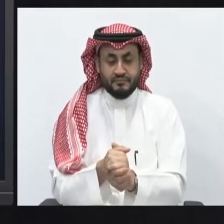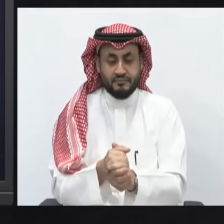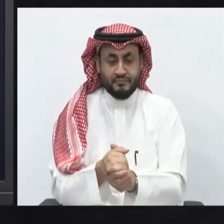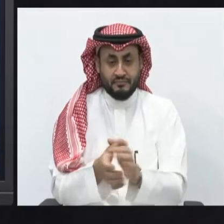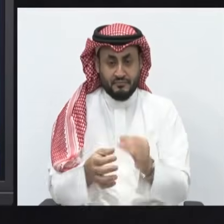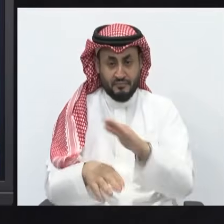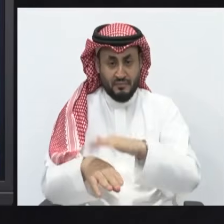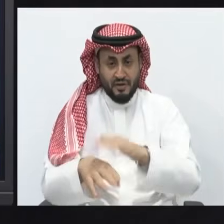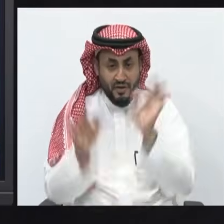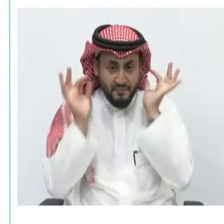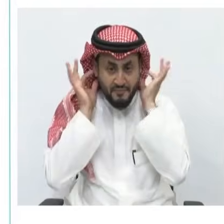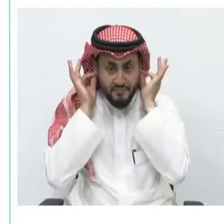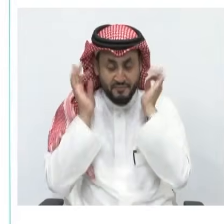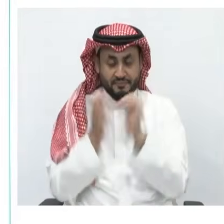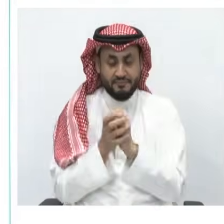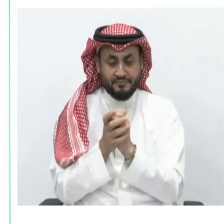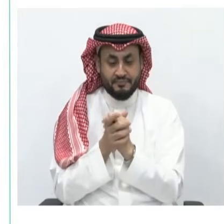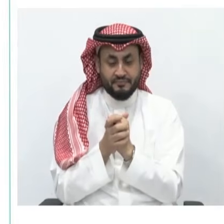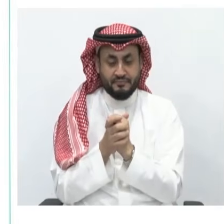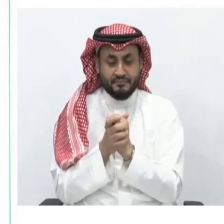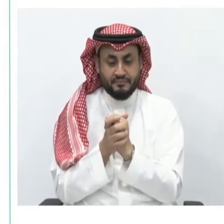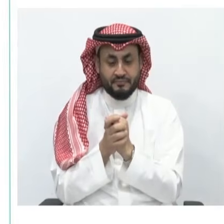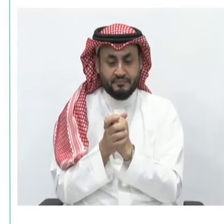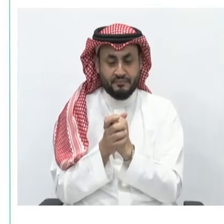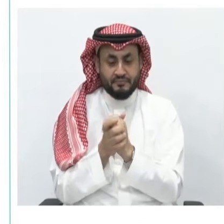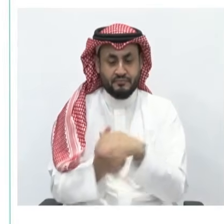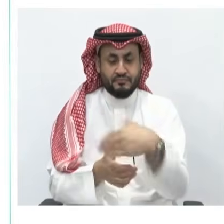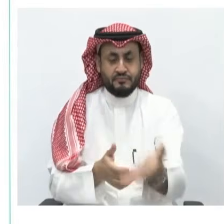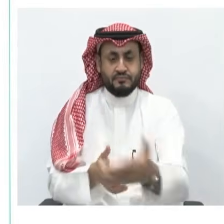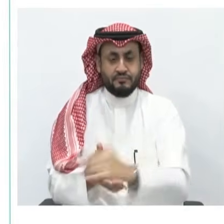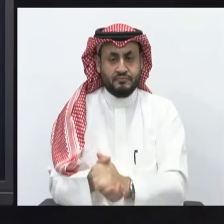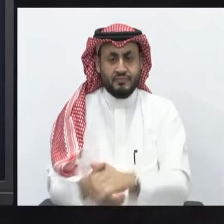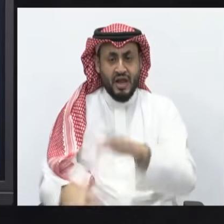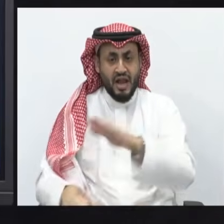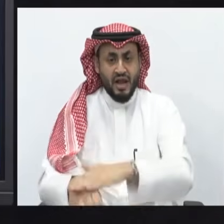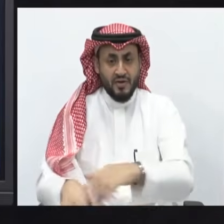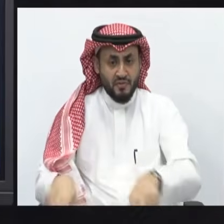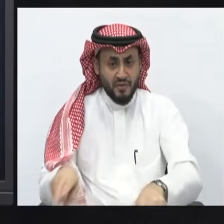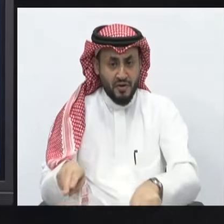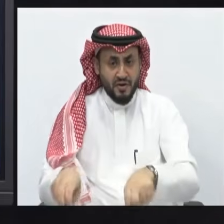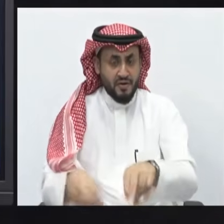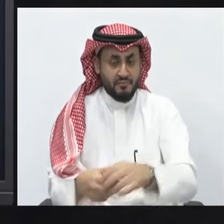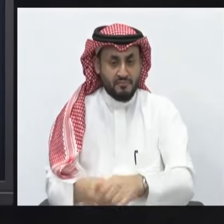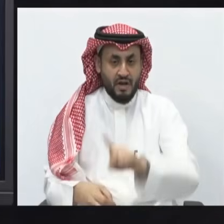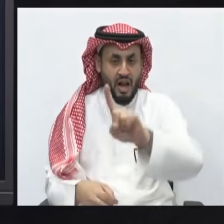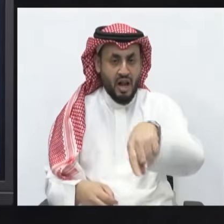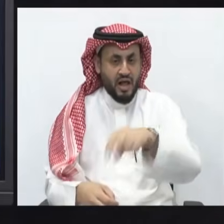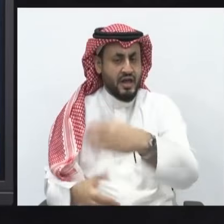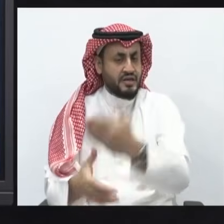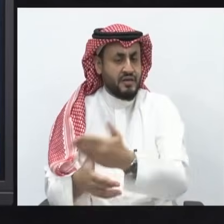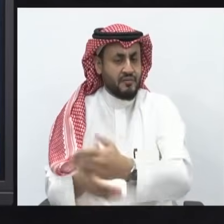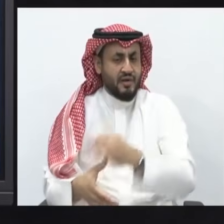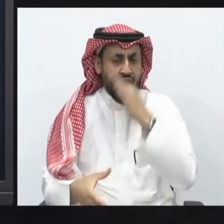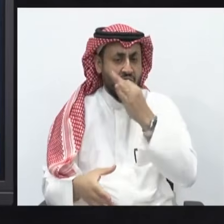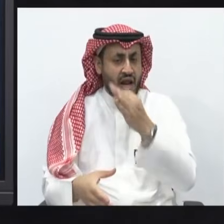touch your ears. Perfect. Okay. What about this? Touch your knees. Don't touch it. Why?